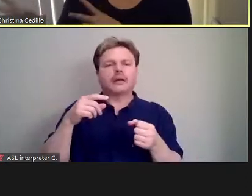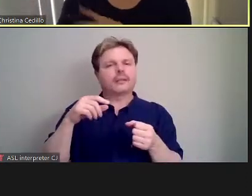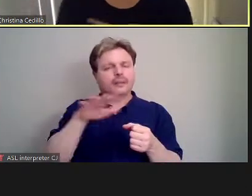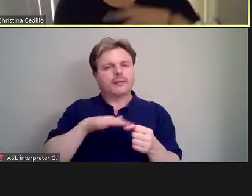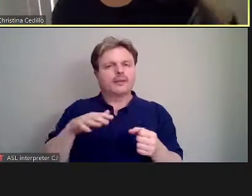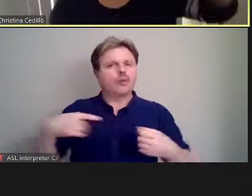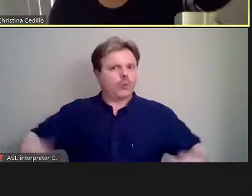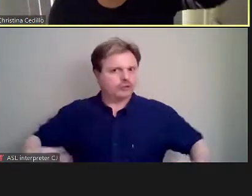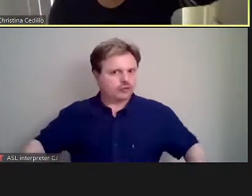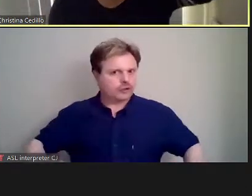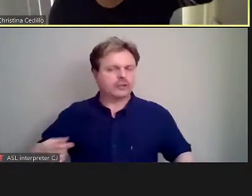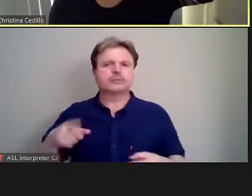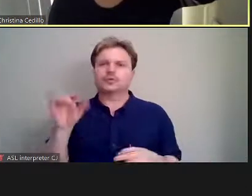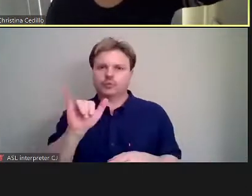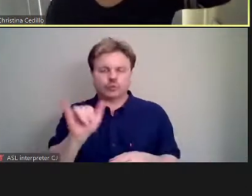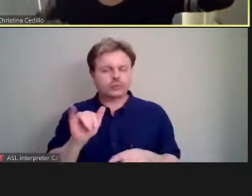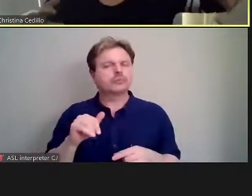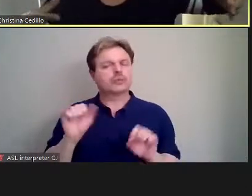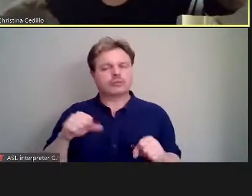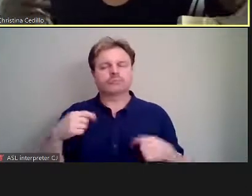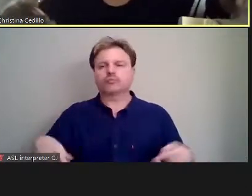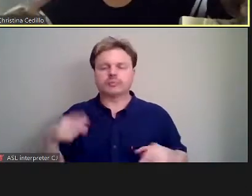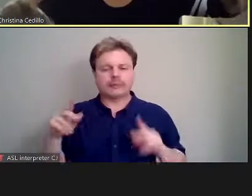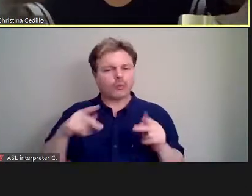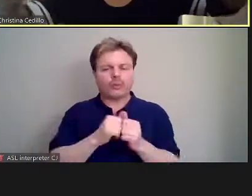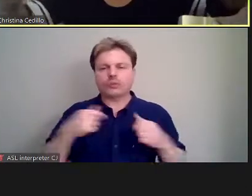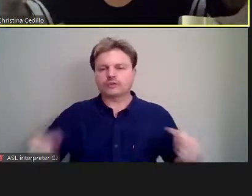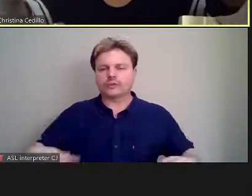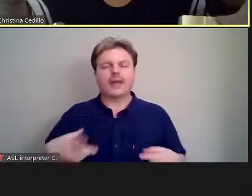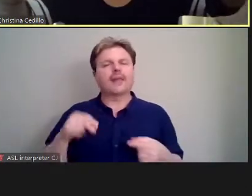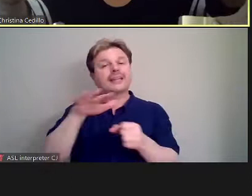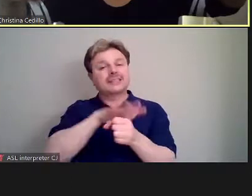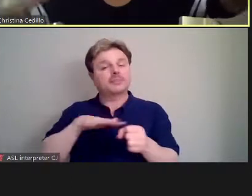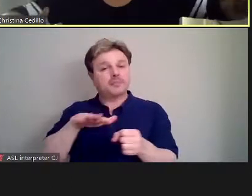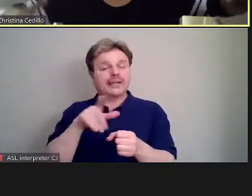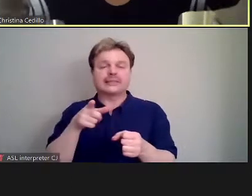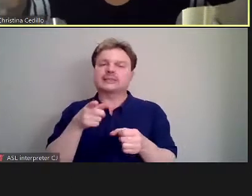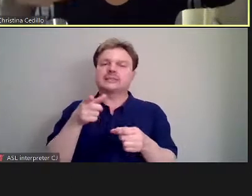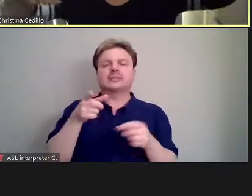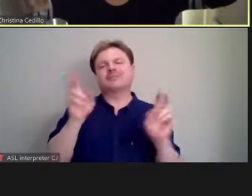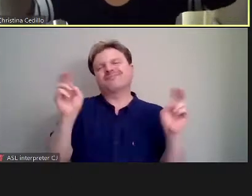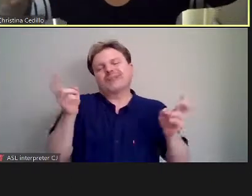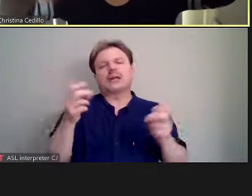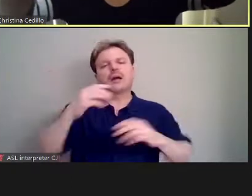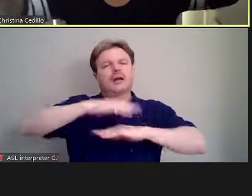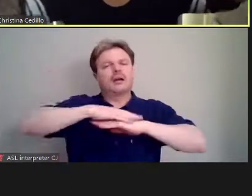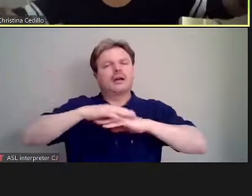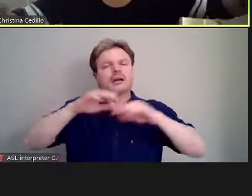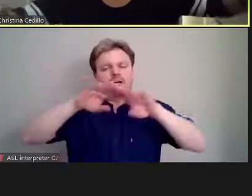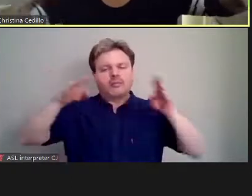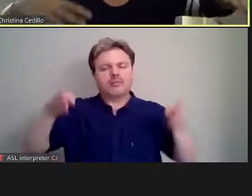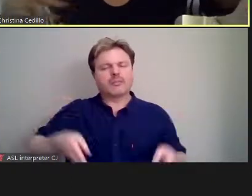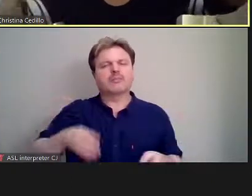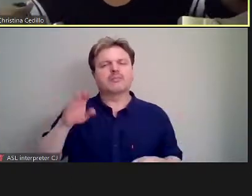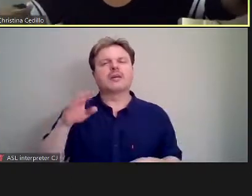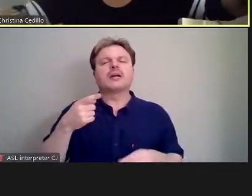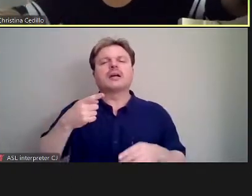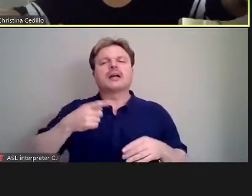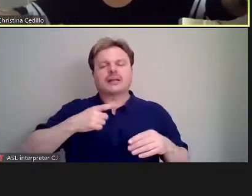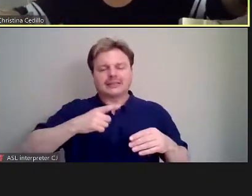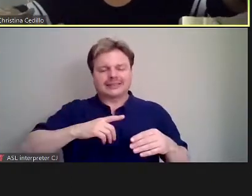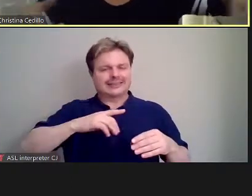use wheelchairs. And then the space itself is supposed to be a booth that is like, it has a step, but no